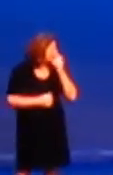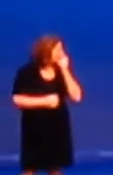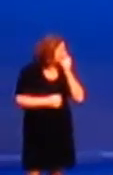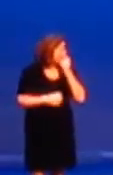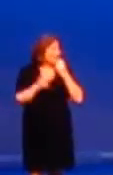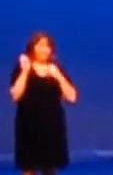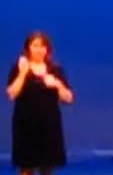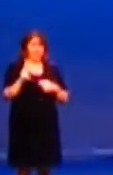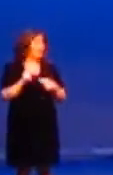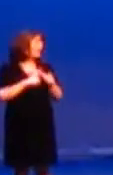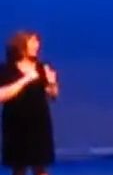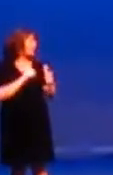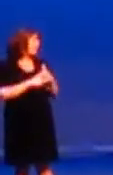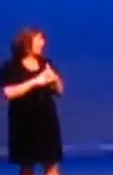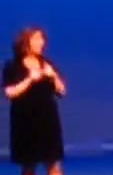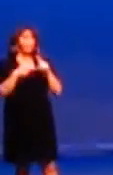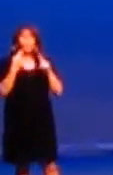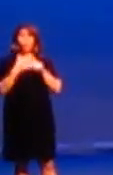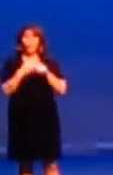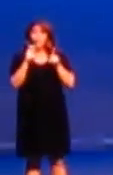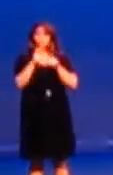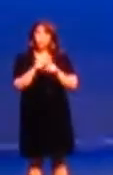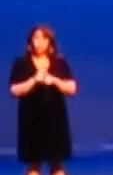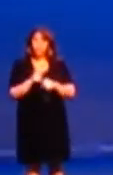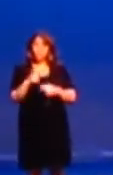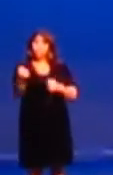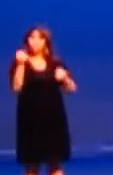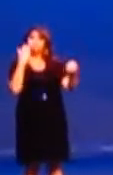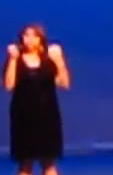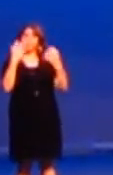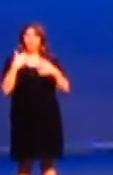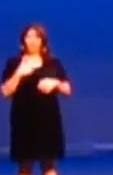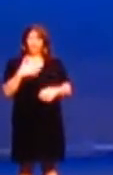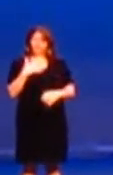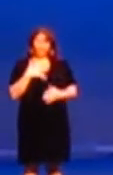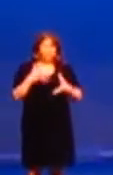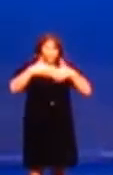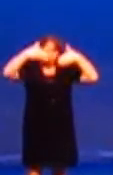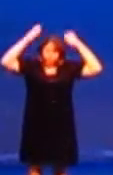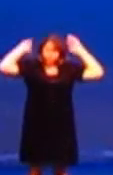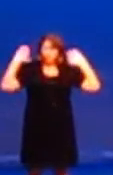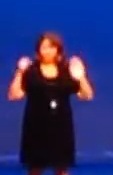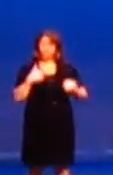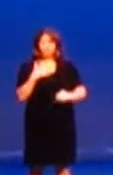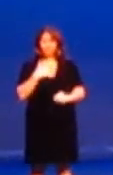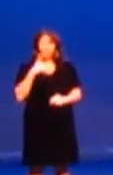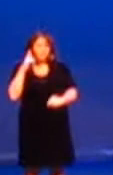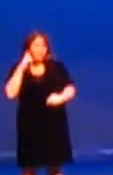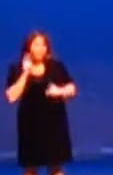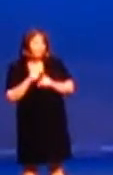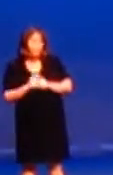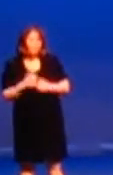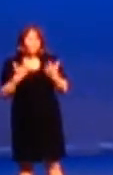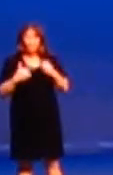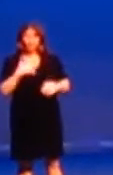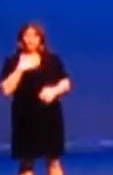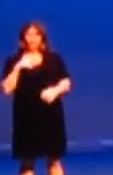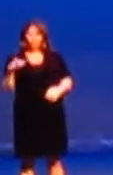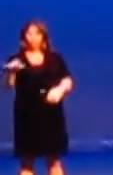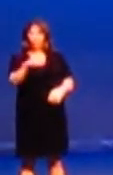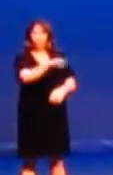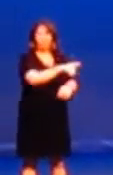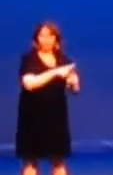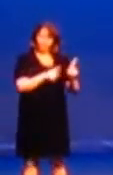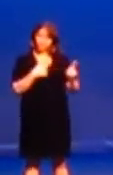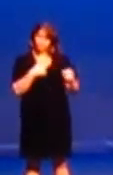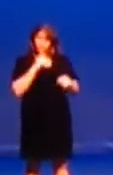Okay, and then when words come at them, they come faster. And they get into the sound of the words, so it could be jumbled. So we're going to speed a little bit faster,